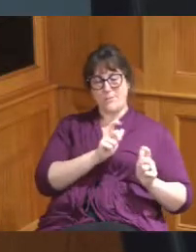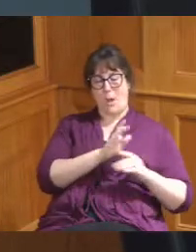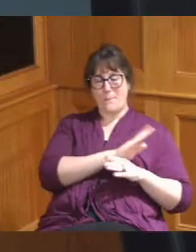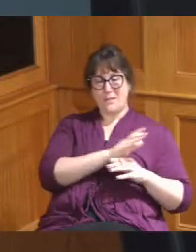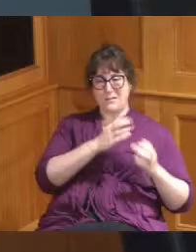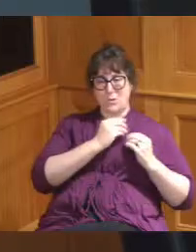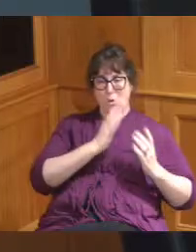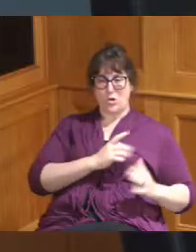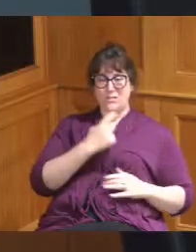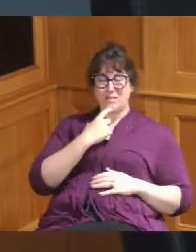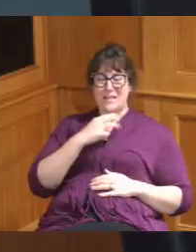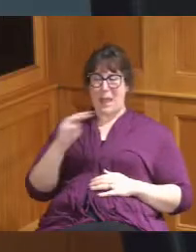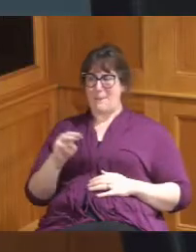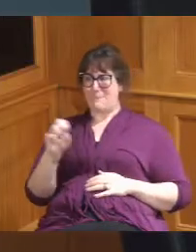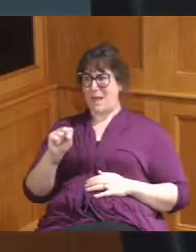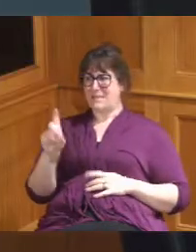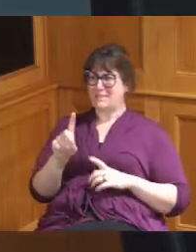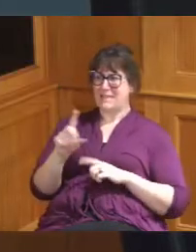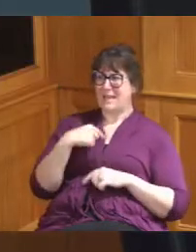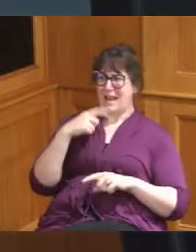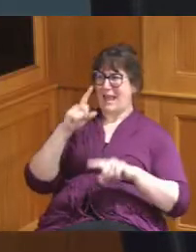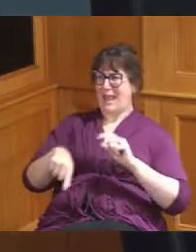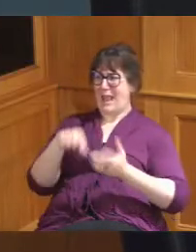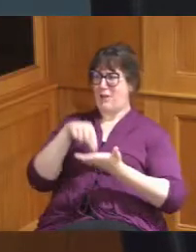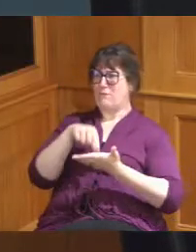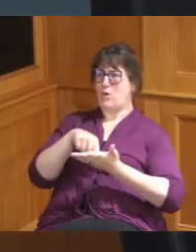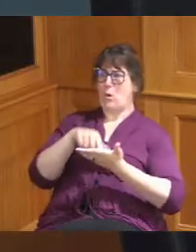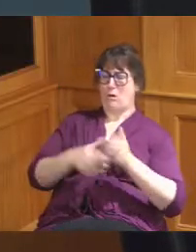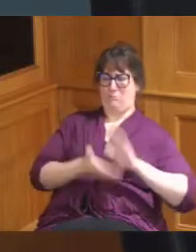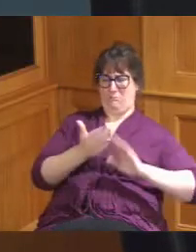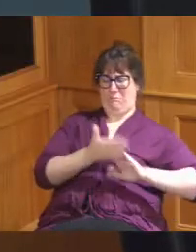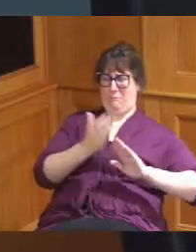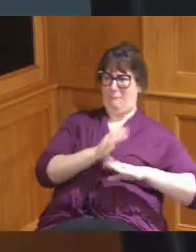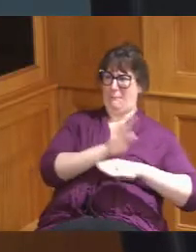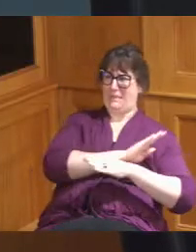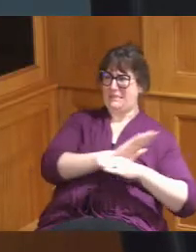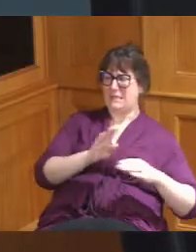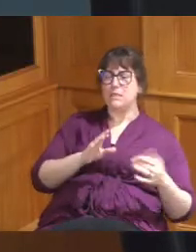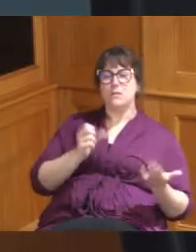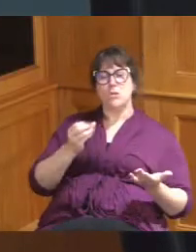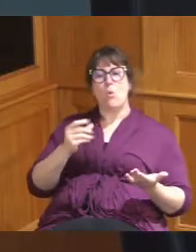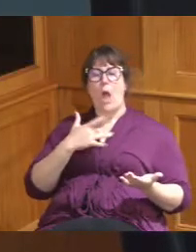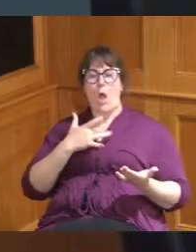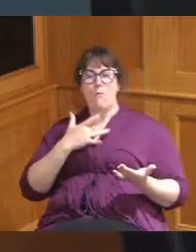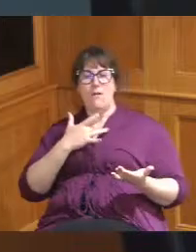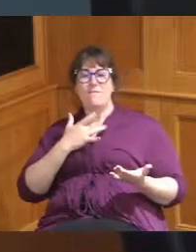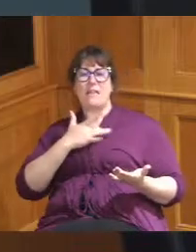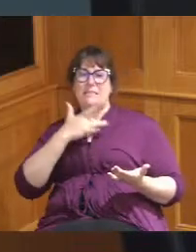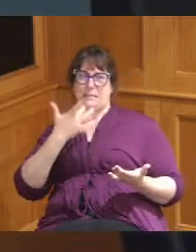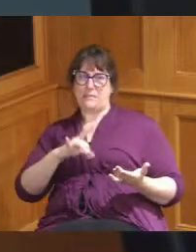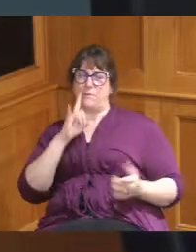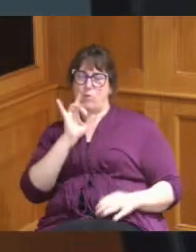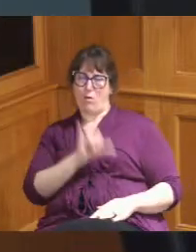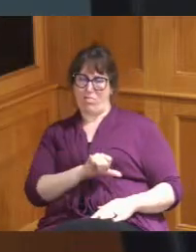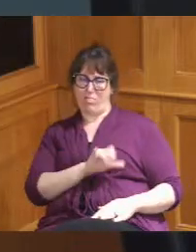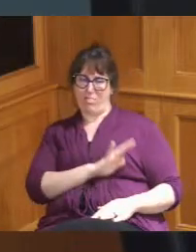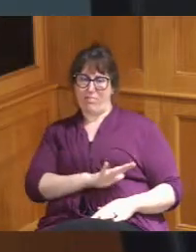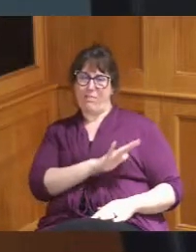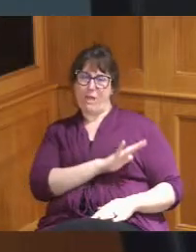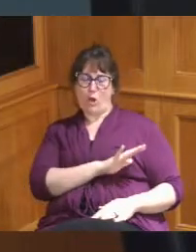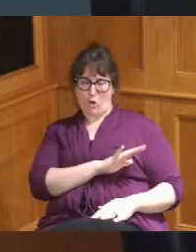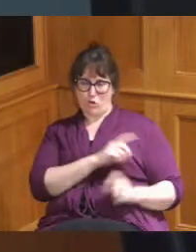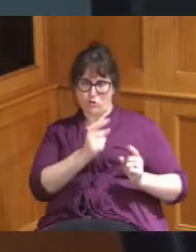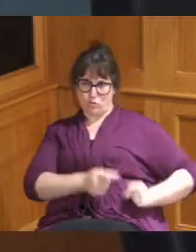MSD has come in and now I can no longer afford to run my business. So I want to just be really sensitive to that piece, while also trying